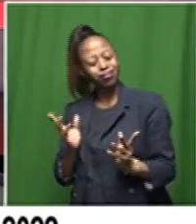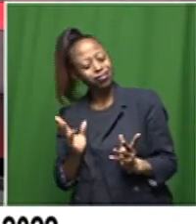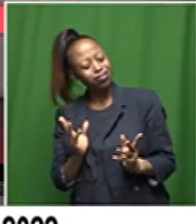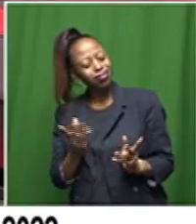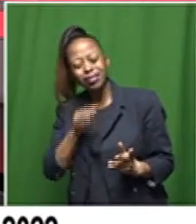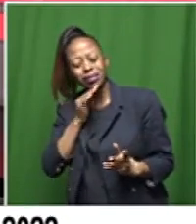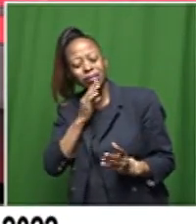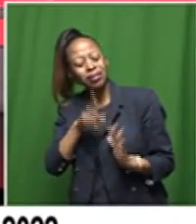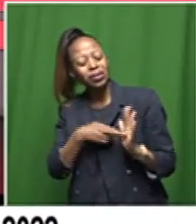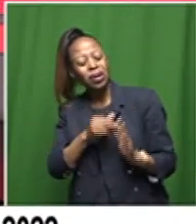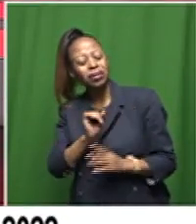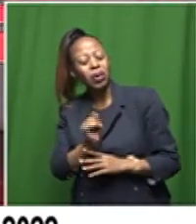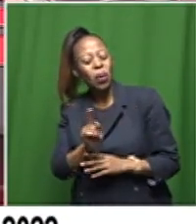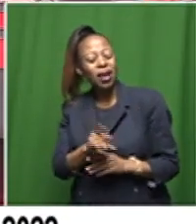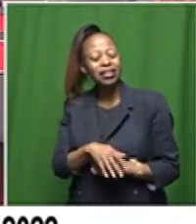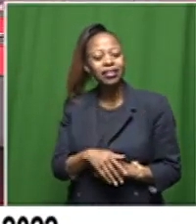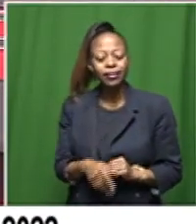what is the role of a regulator?